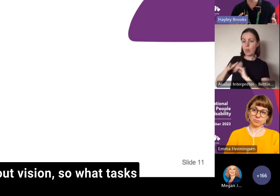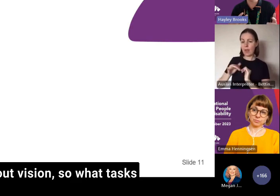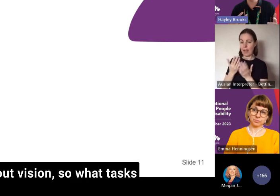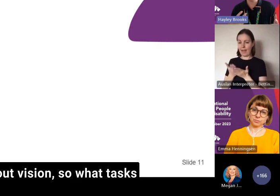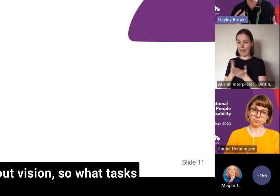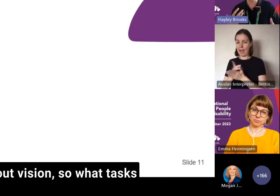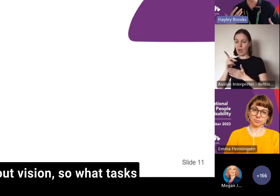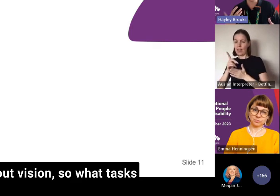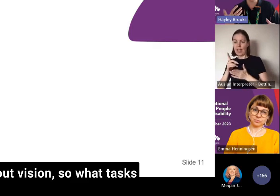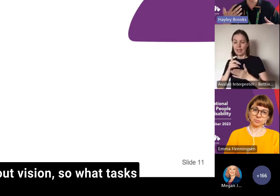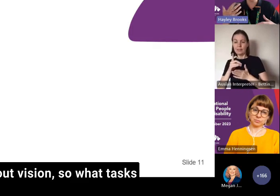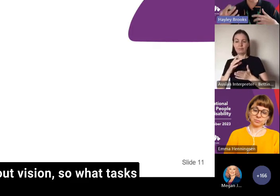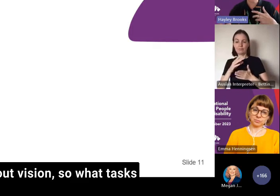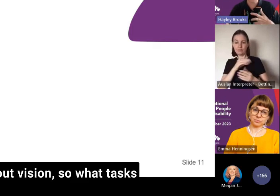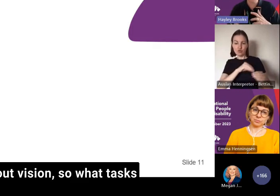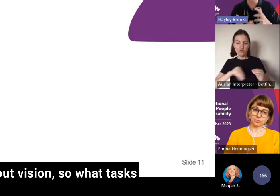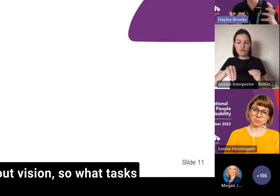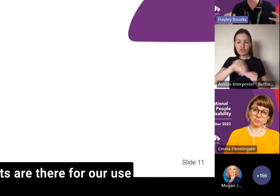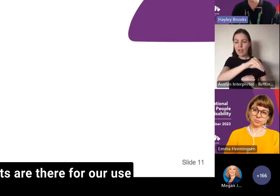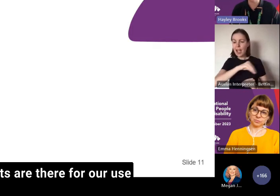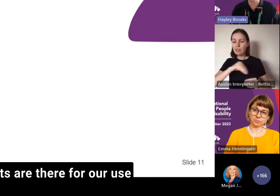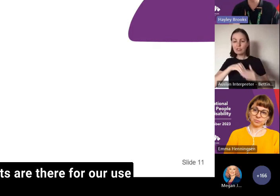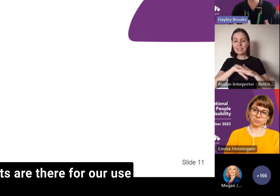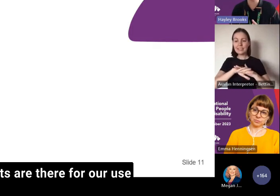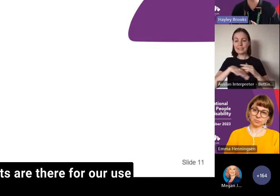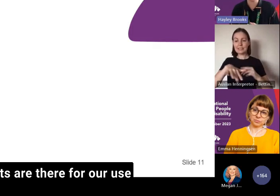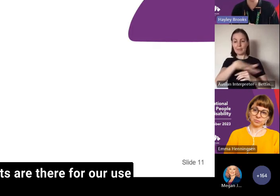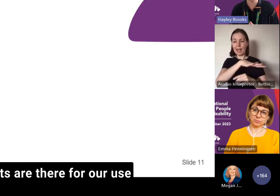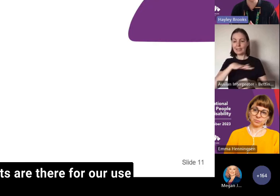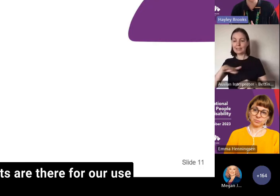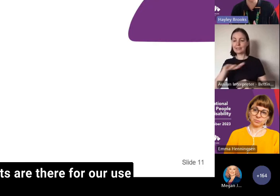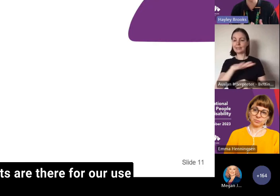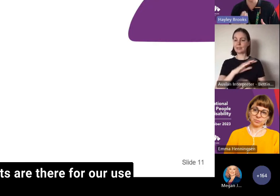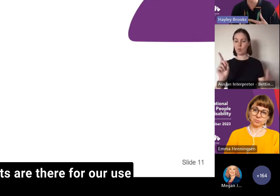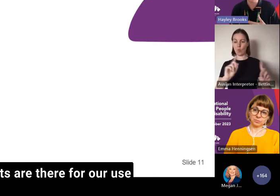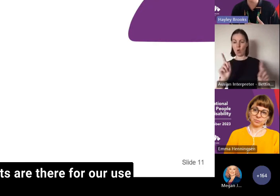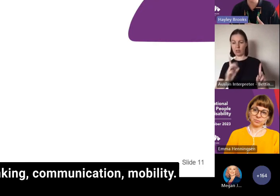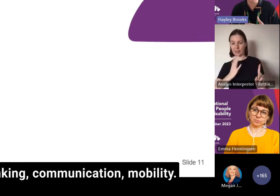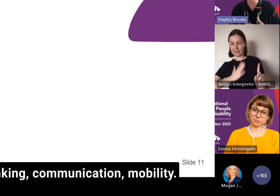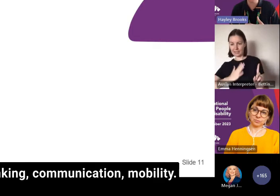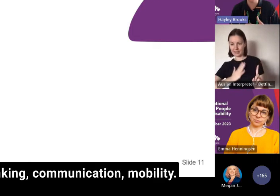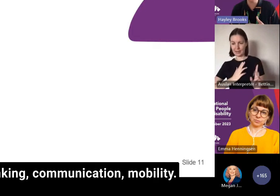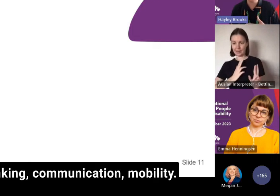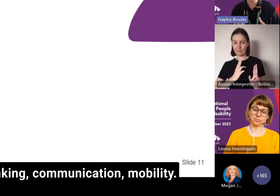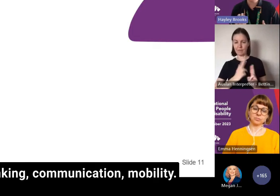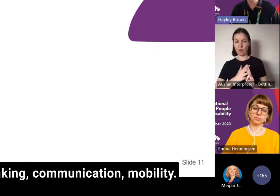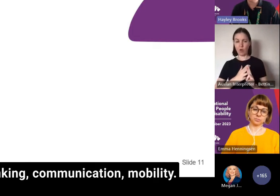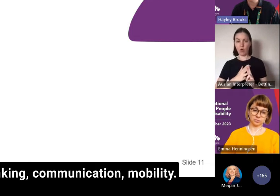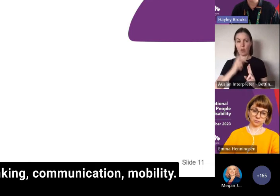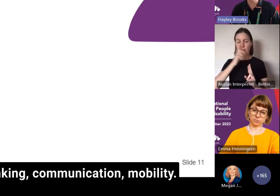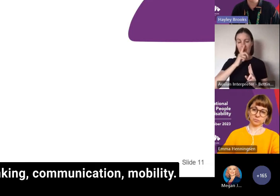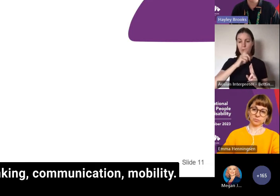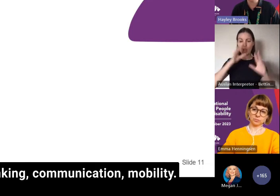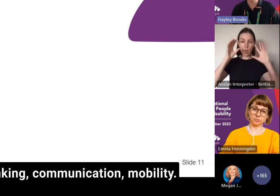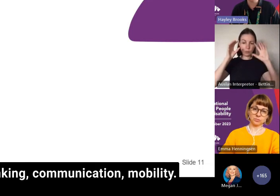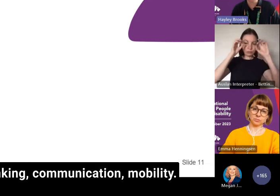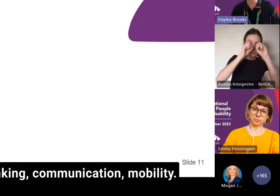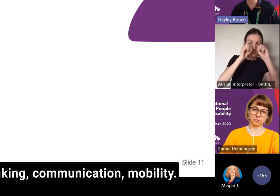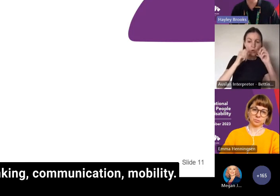So what tasks or requirements are there for our use of vision,